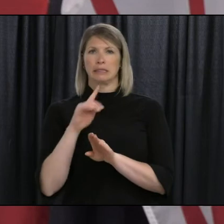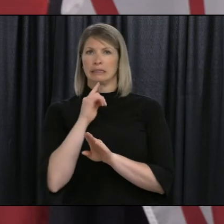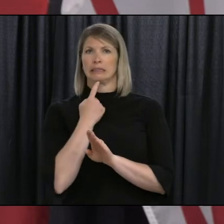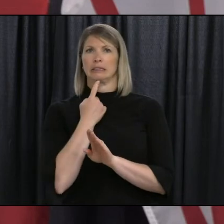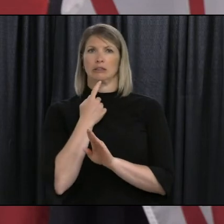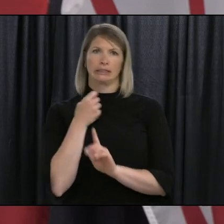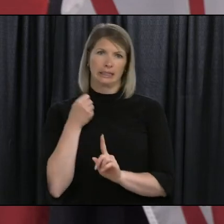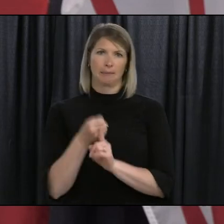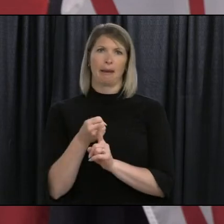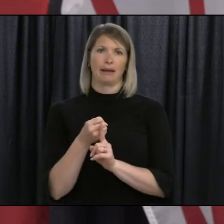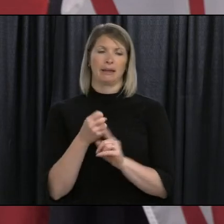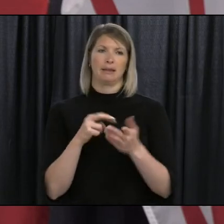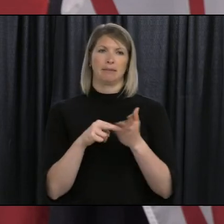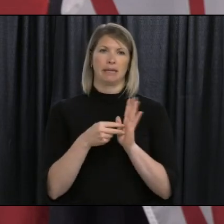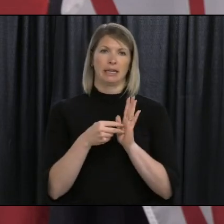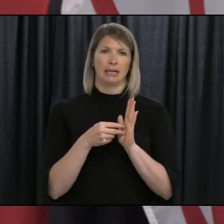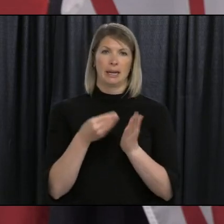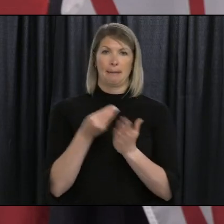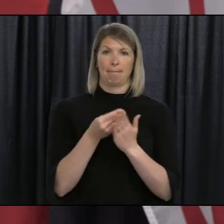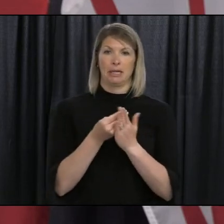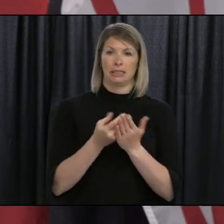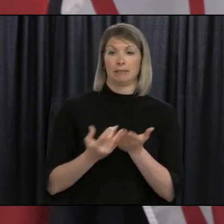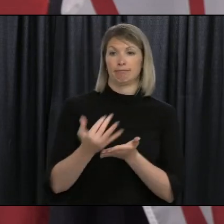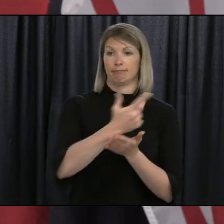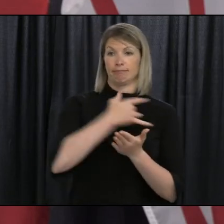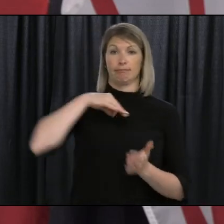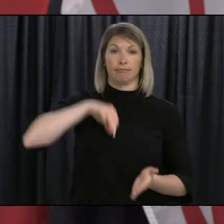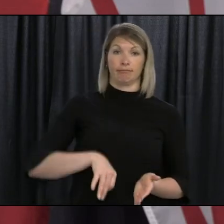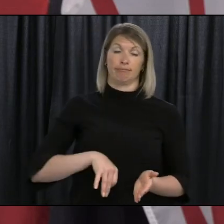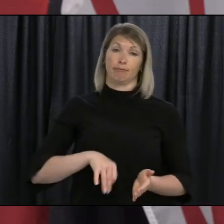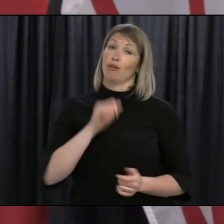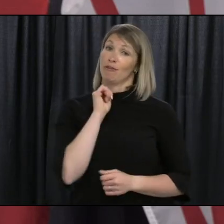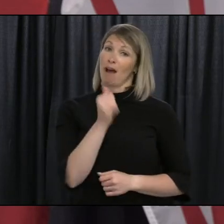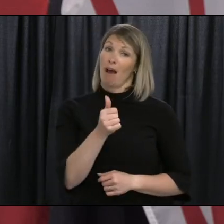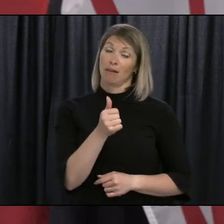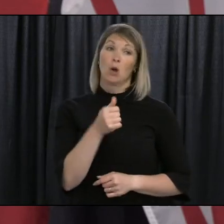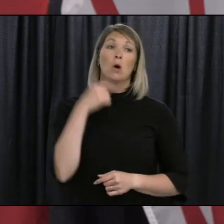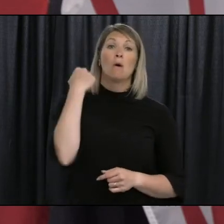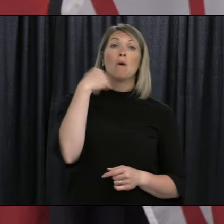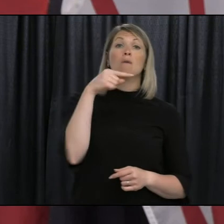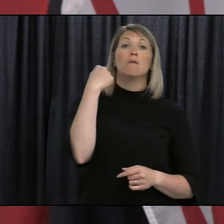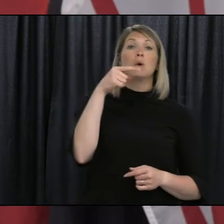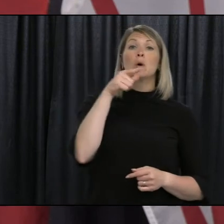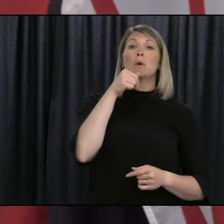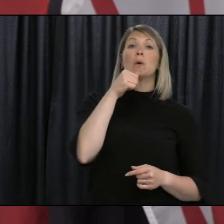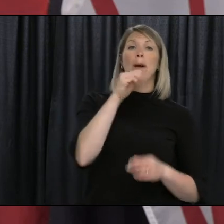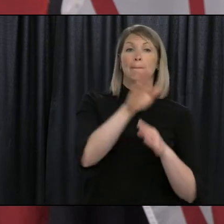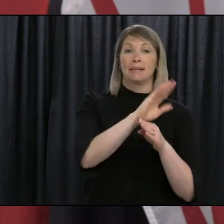significant reduction in revenue, not only for the business community but also for government.